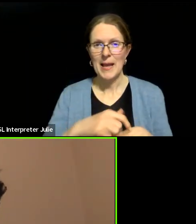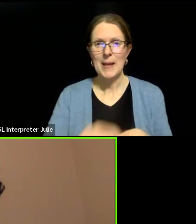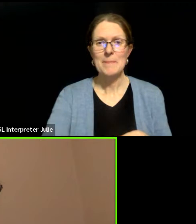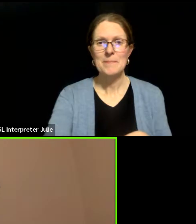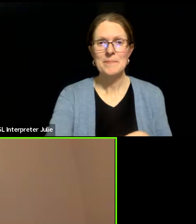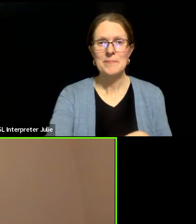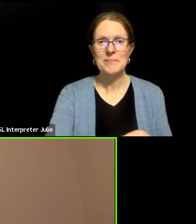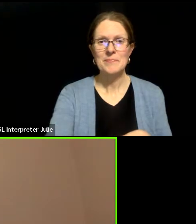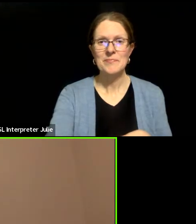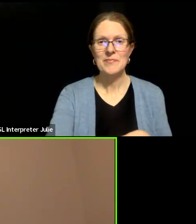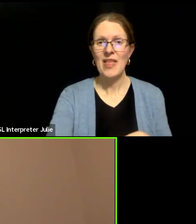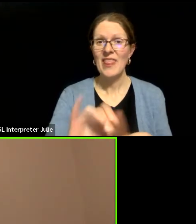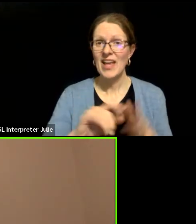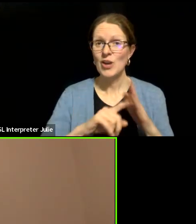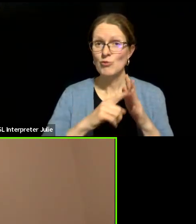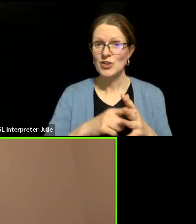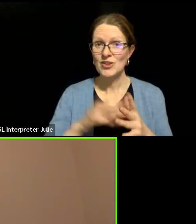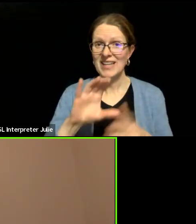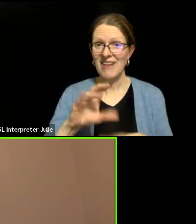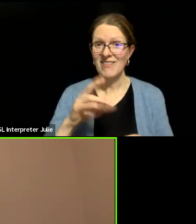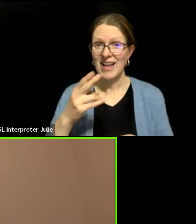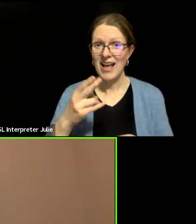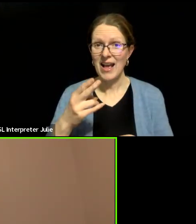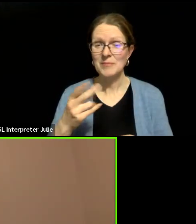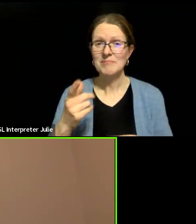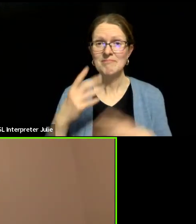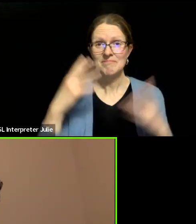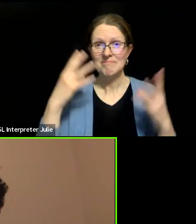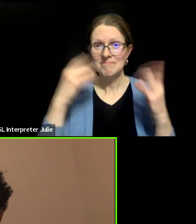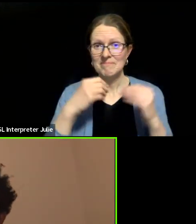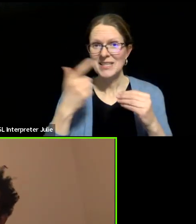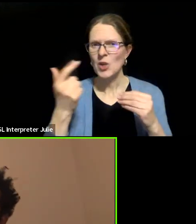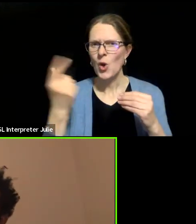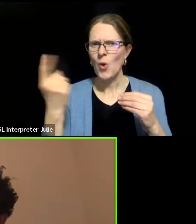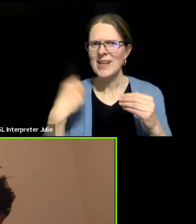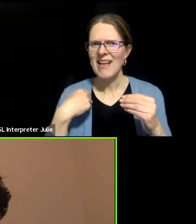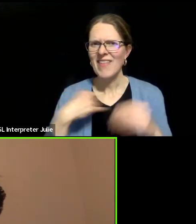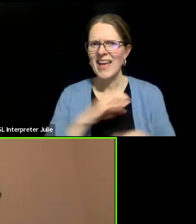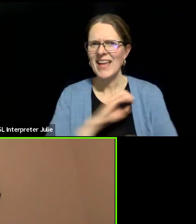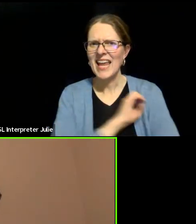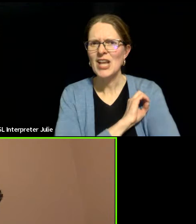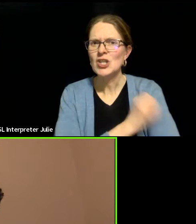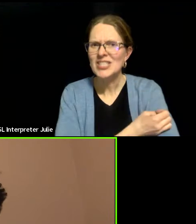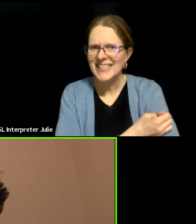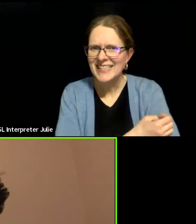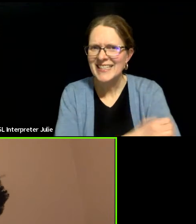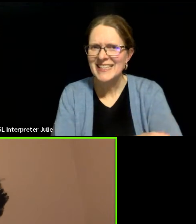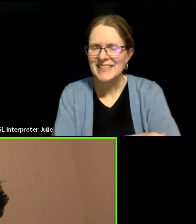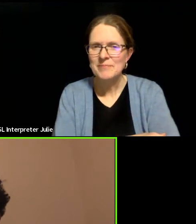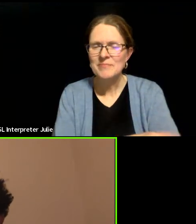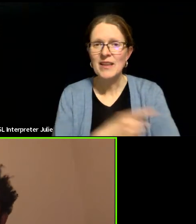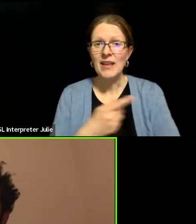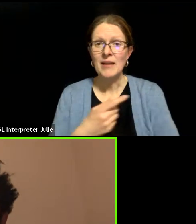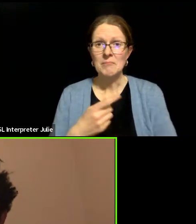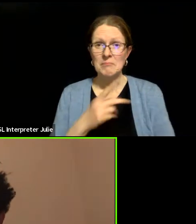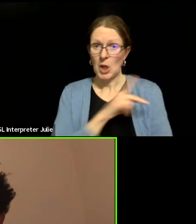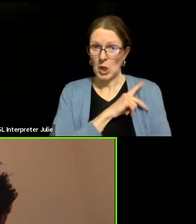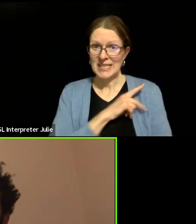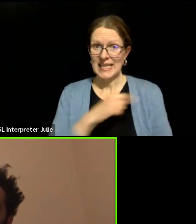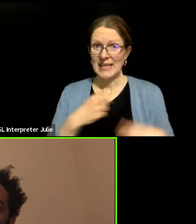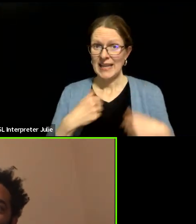always kind of works. It always kind of has that energy. I think personally,